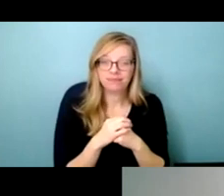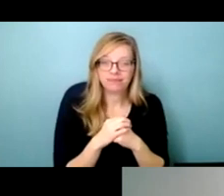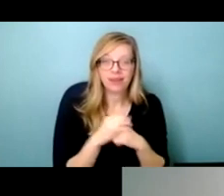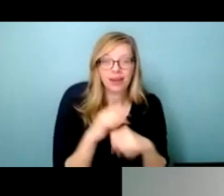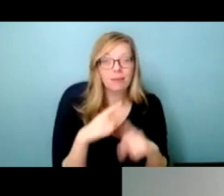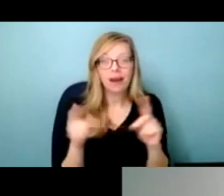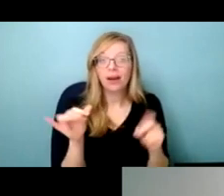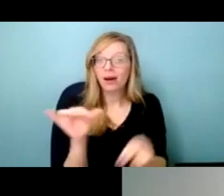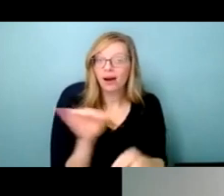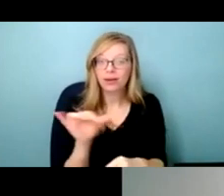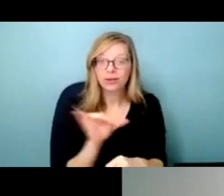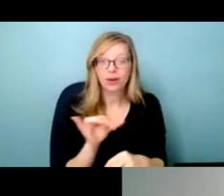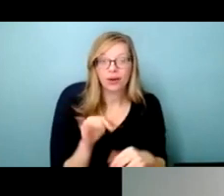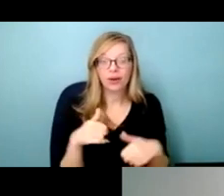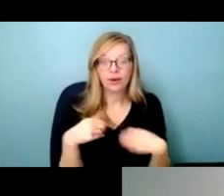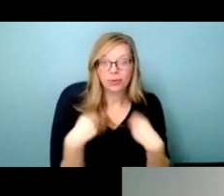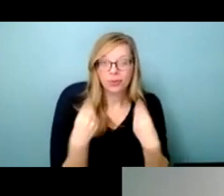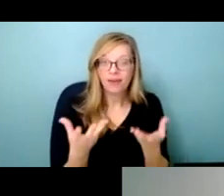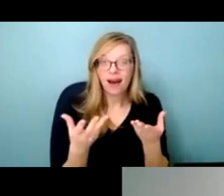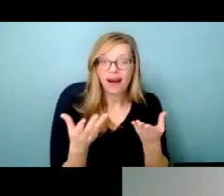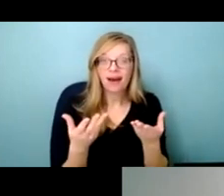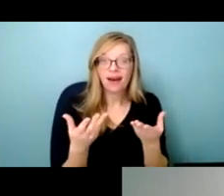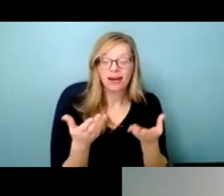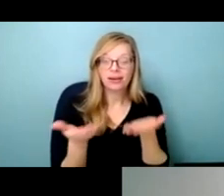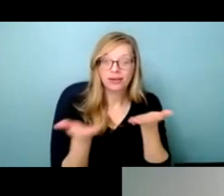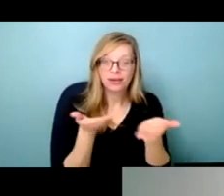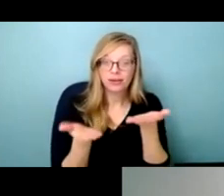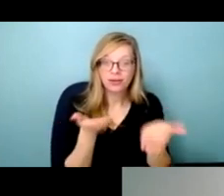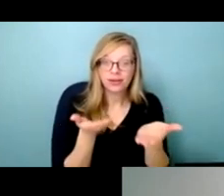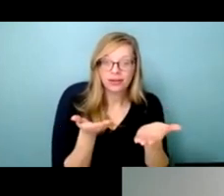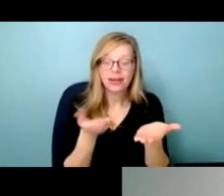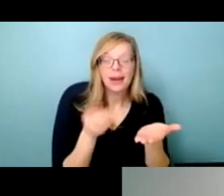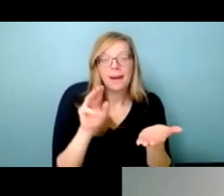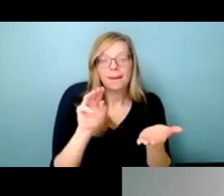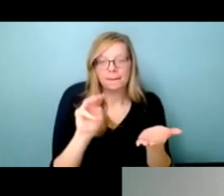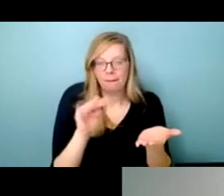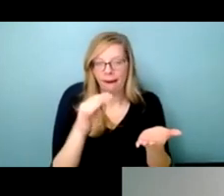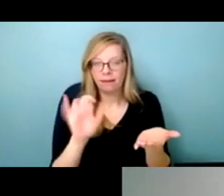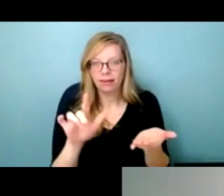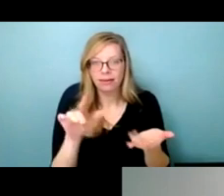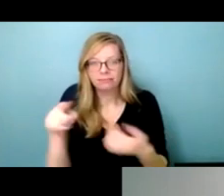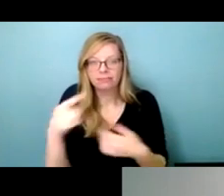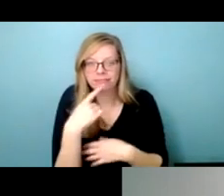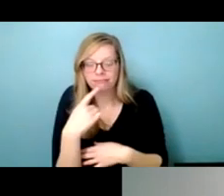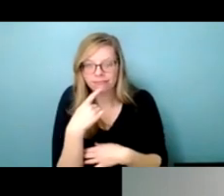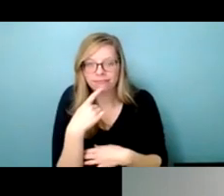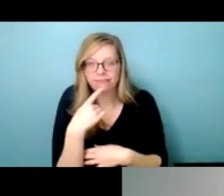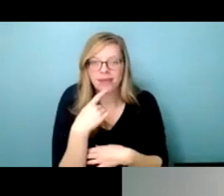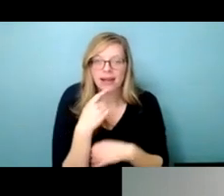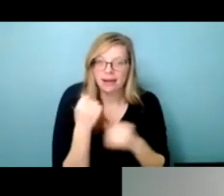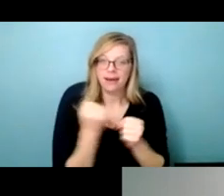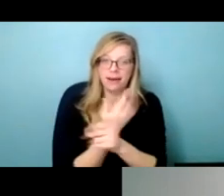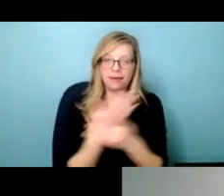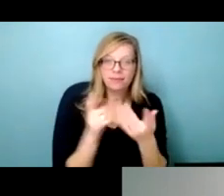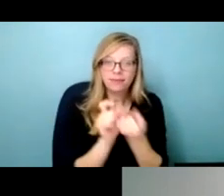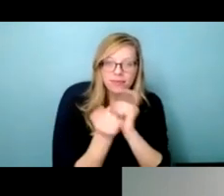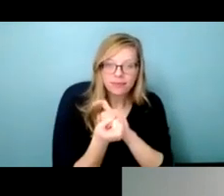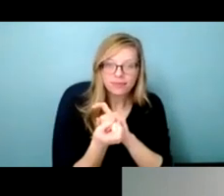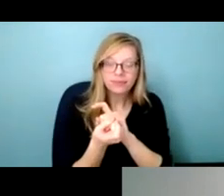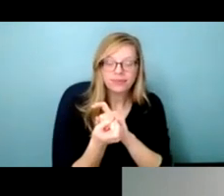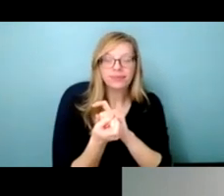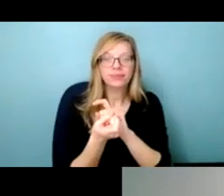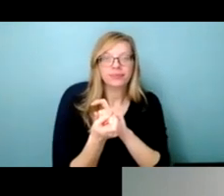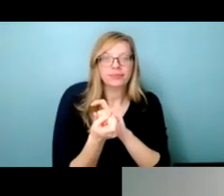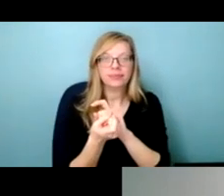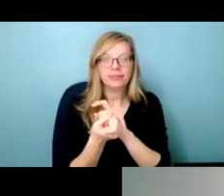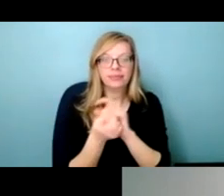also on the delivery of service, because like Michael is saying, everything changes in even how we can